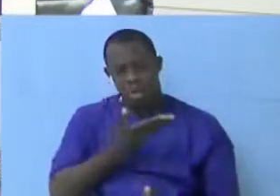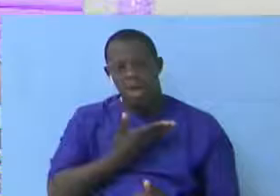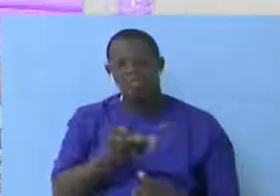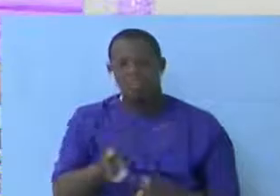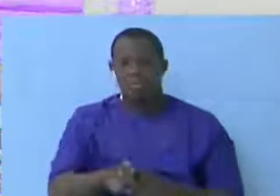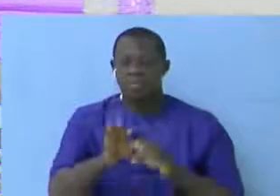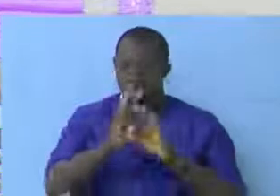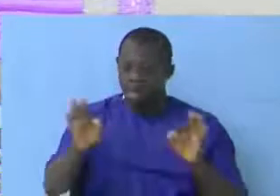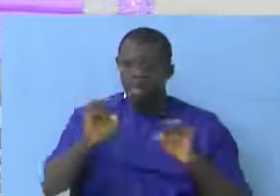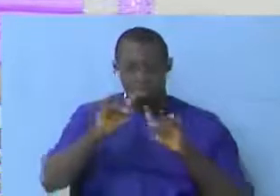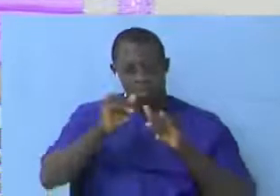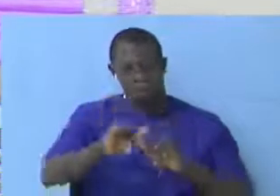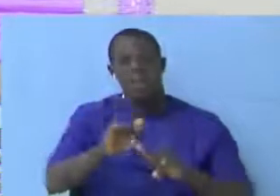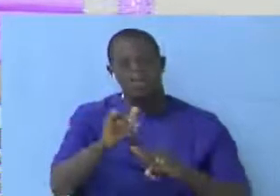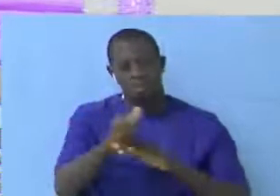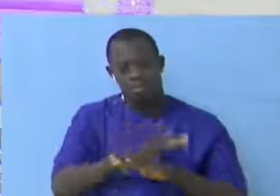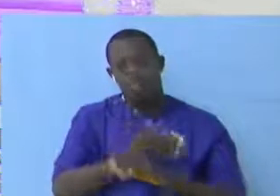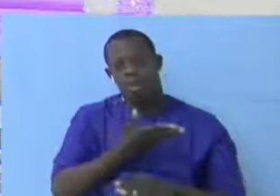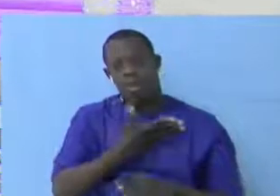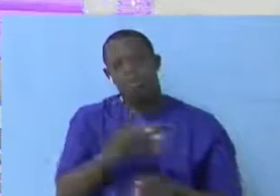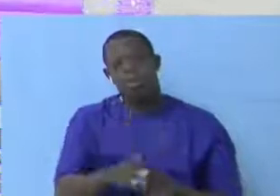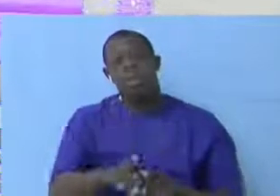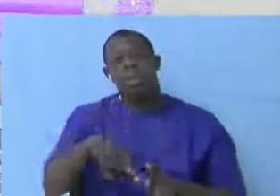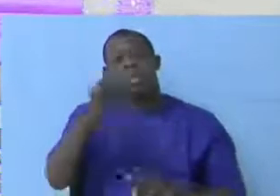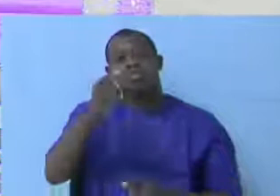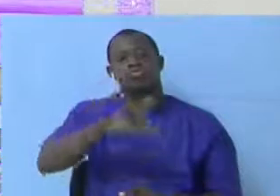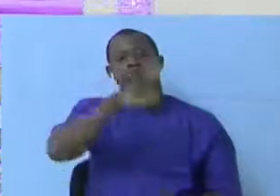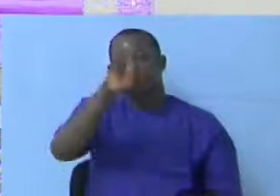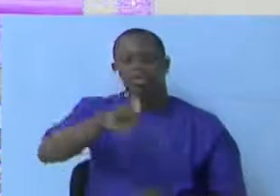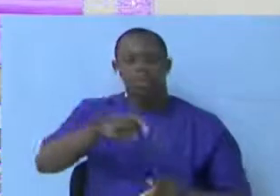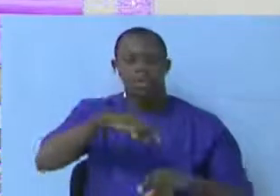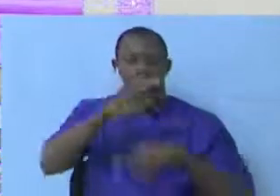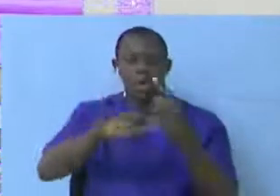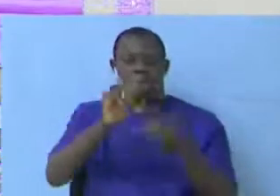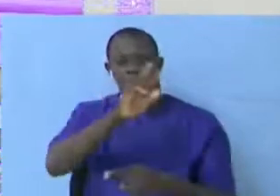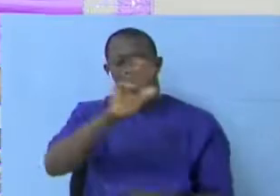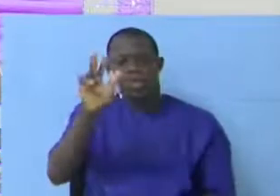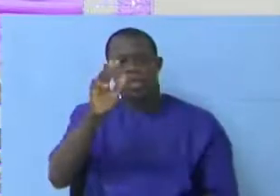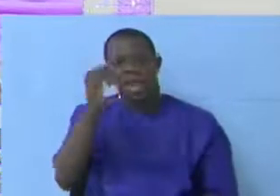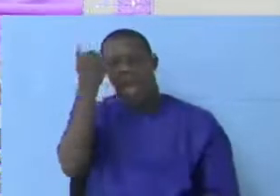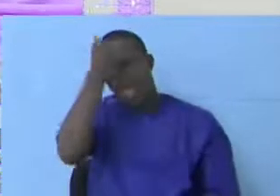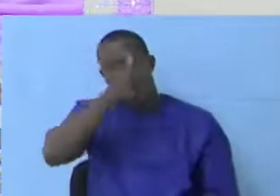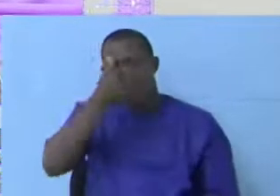Now the next question is related to the West African migrants. You